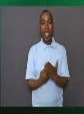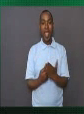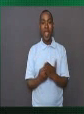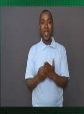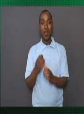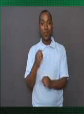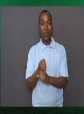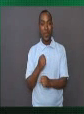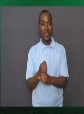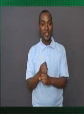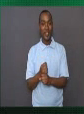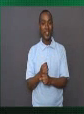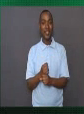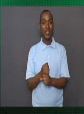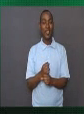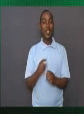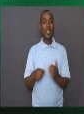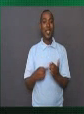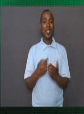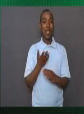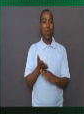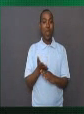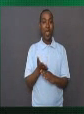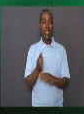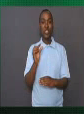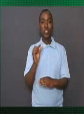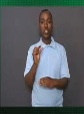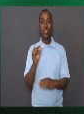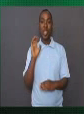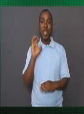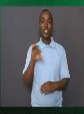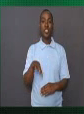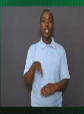they acquire some of the energy from the plants.